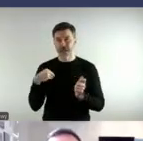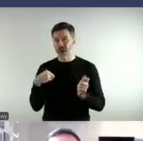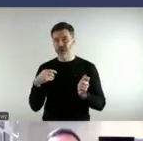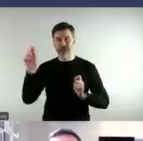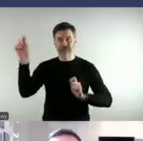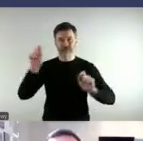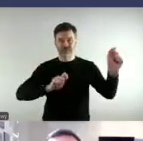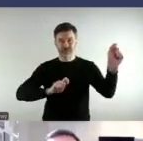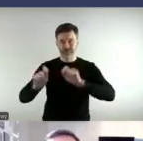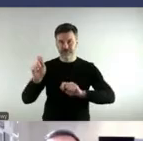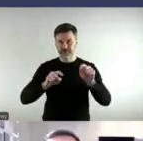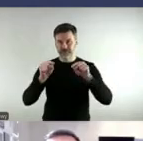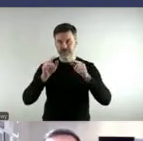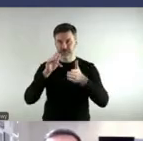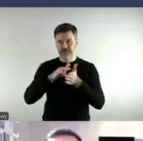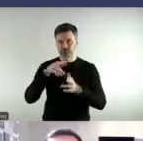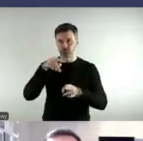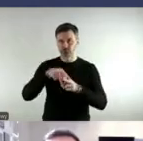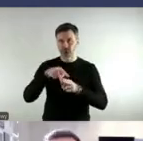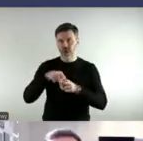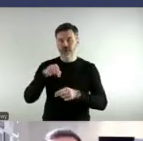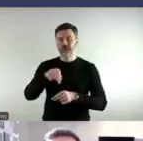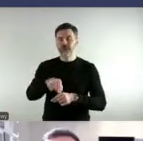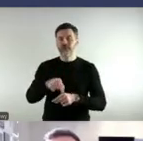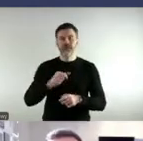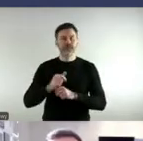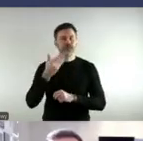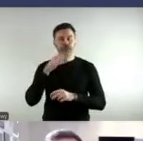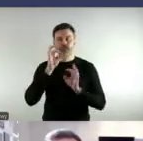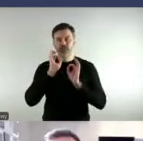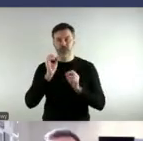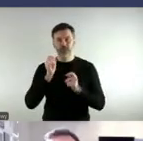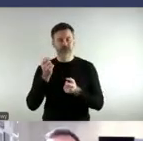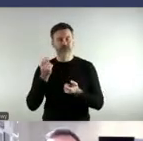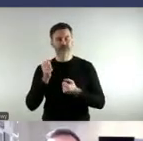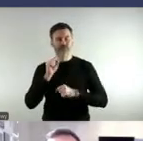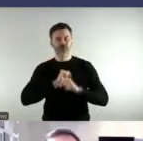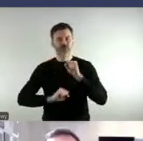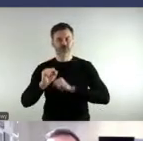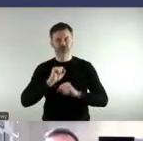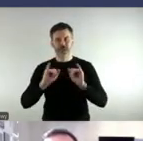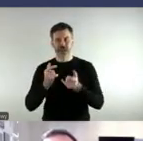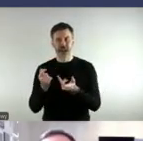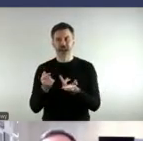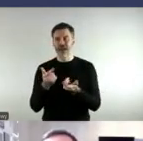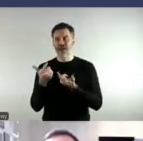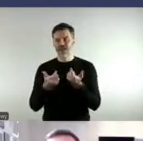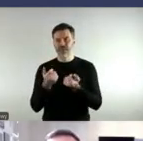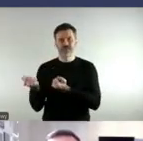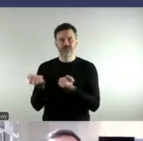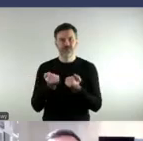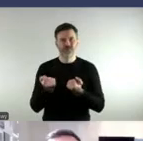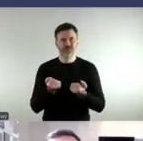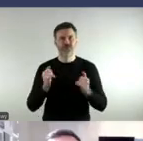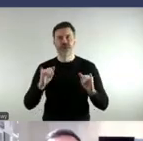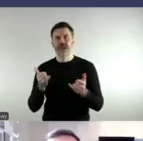had units from all the country participating, great training in logistics, in